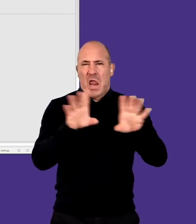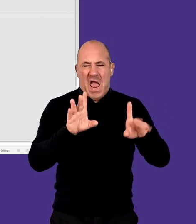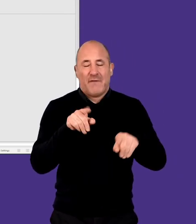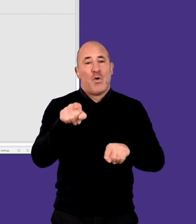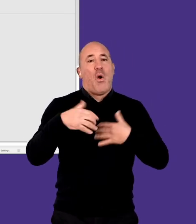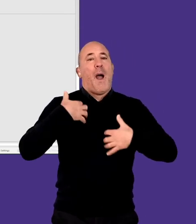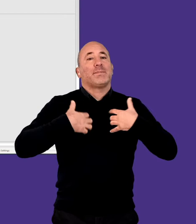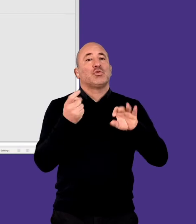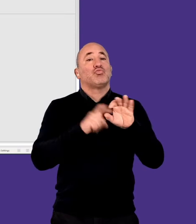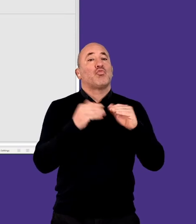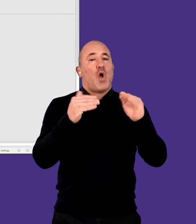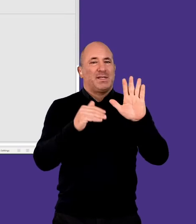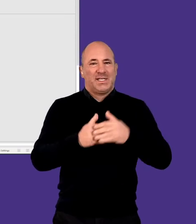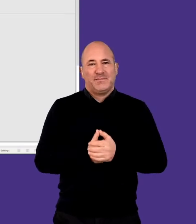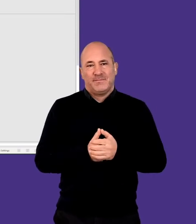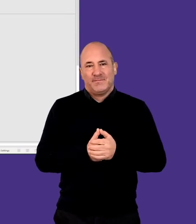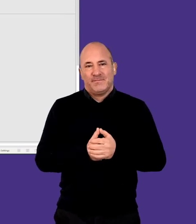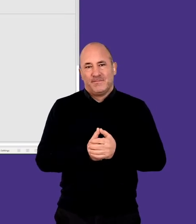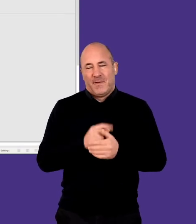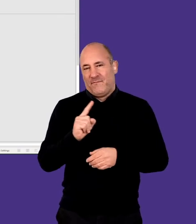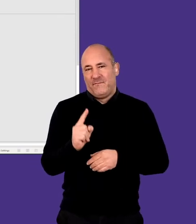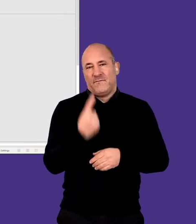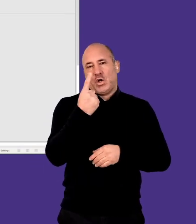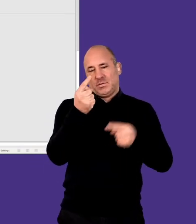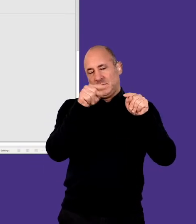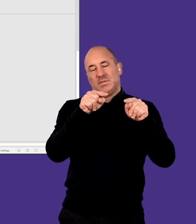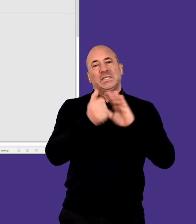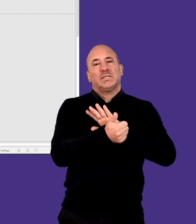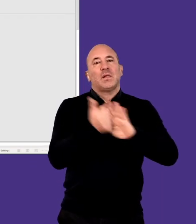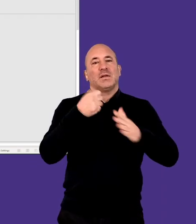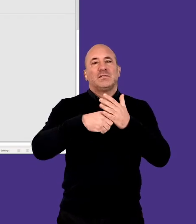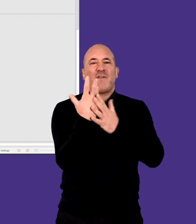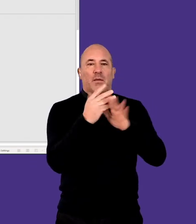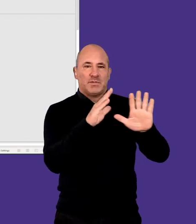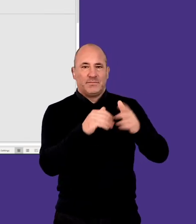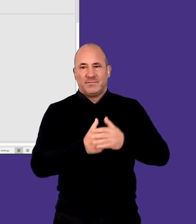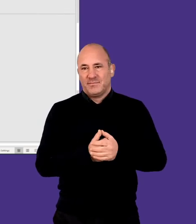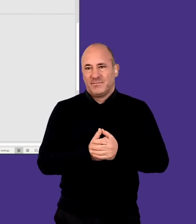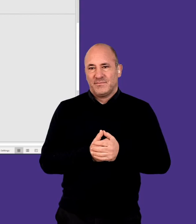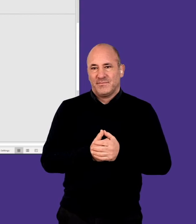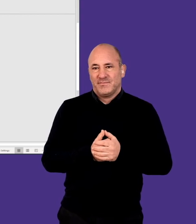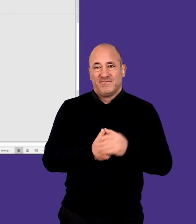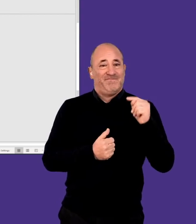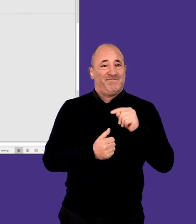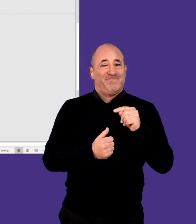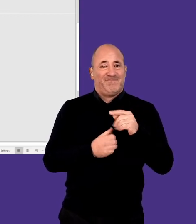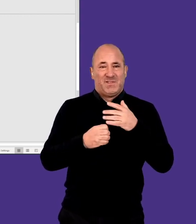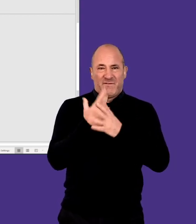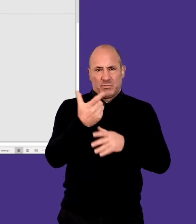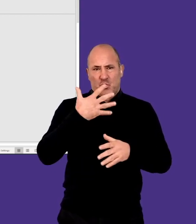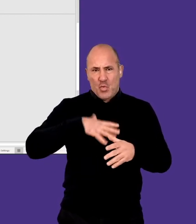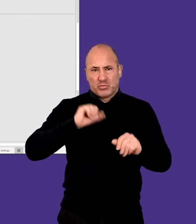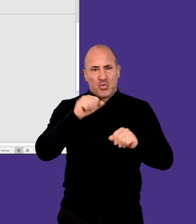example actions for ambition and quality. We're going to start with skills development, which is the development you want to